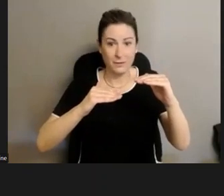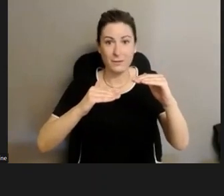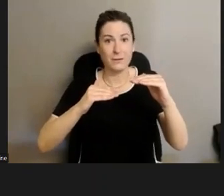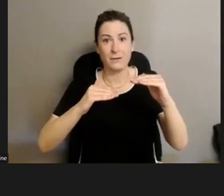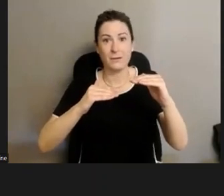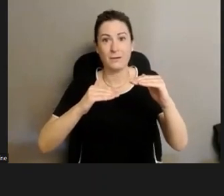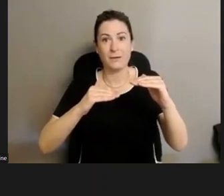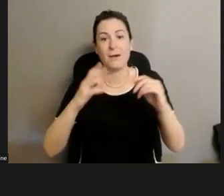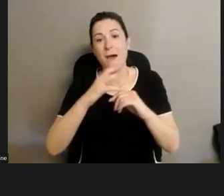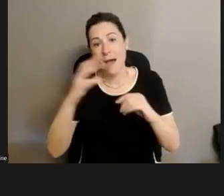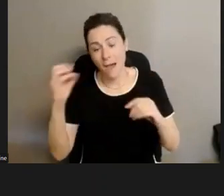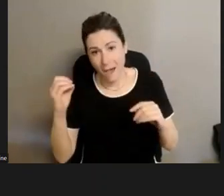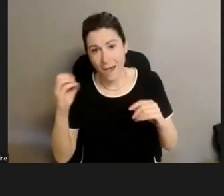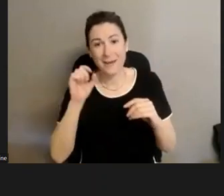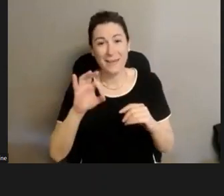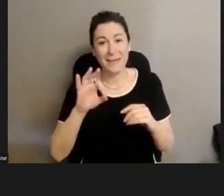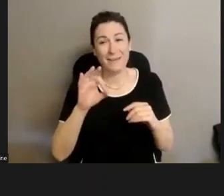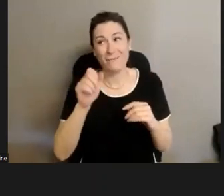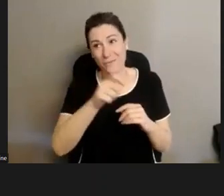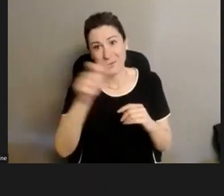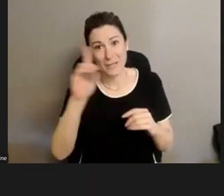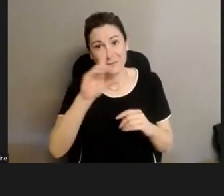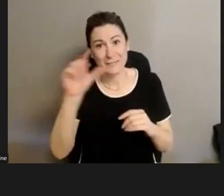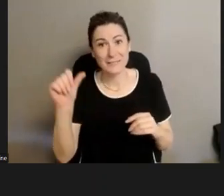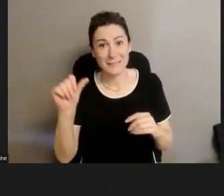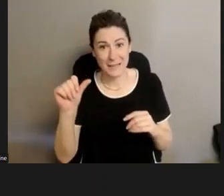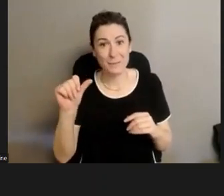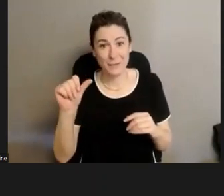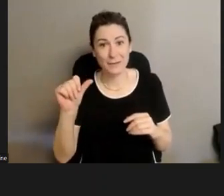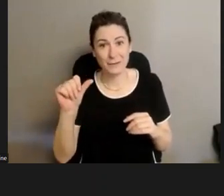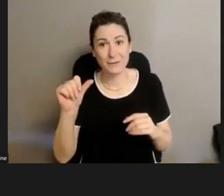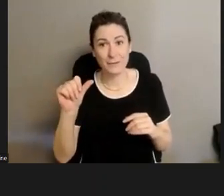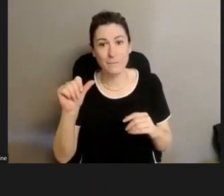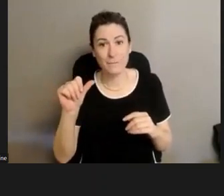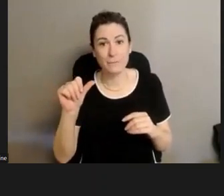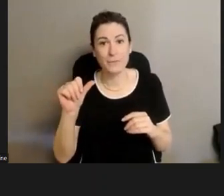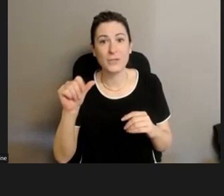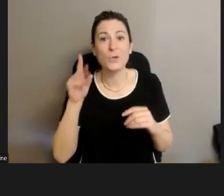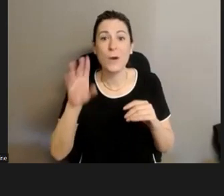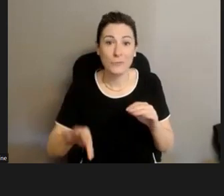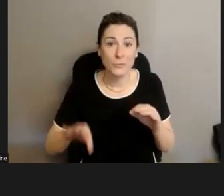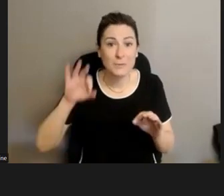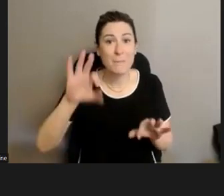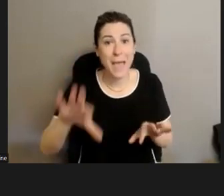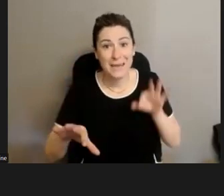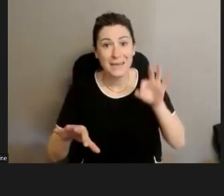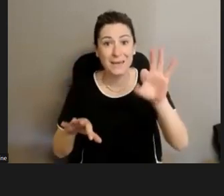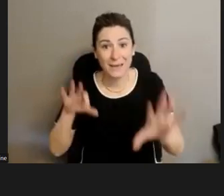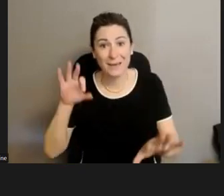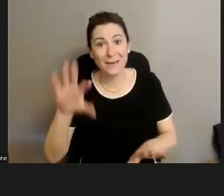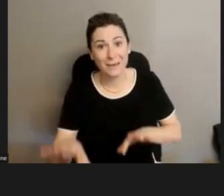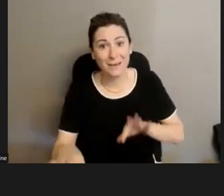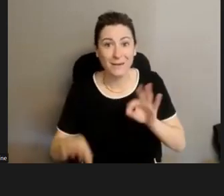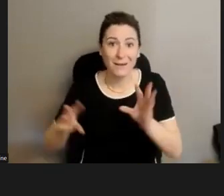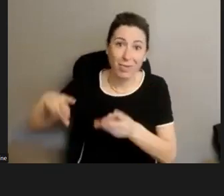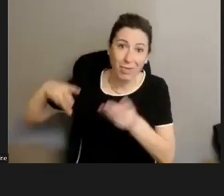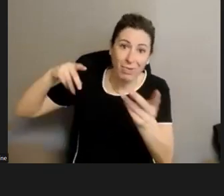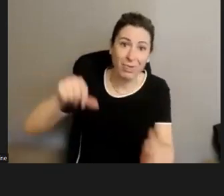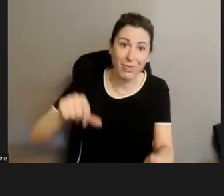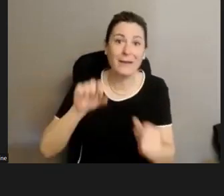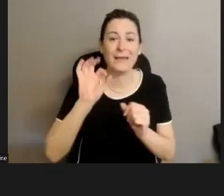be disabled when you reach the level of disability where you are typically eligible for something like